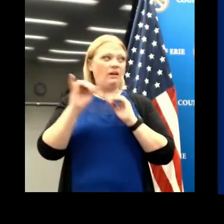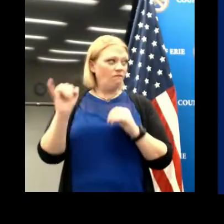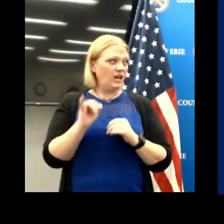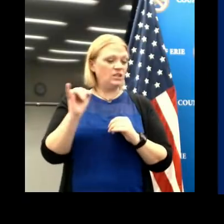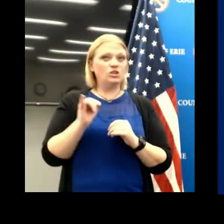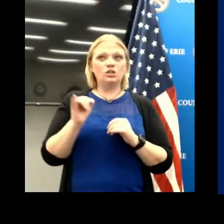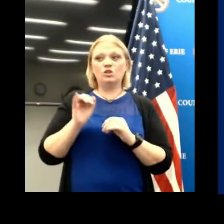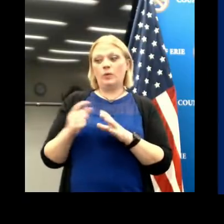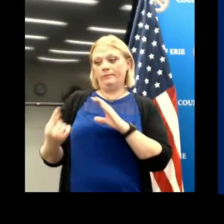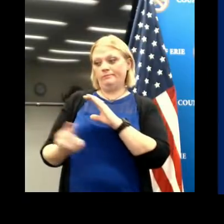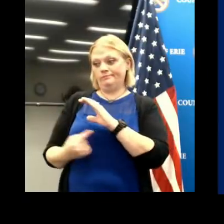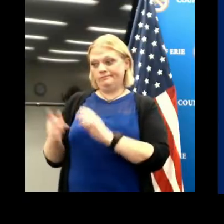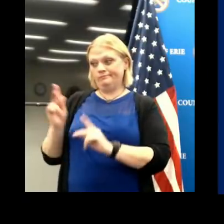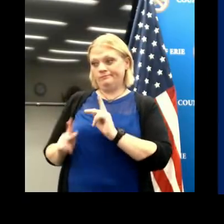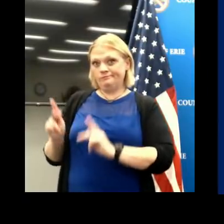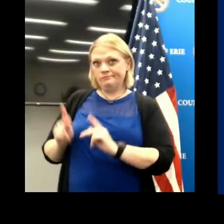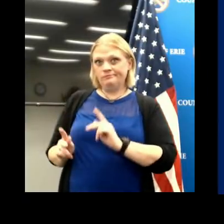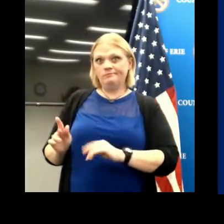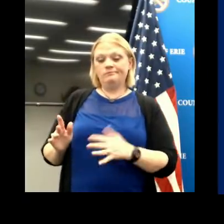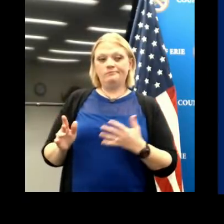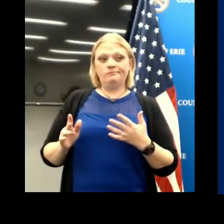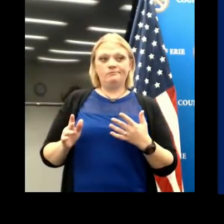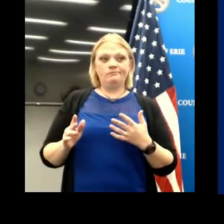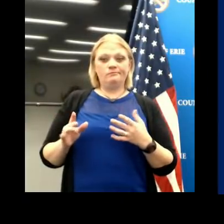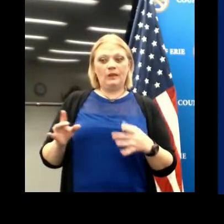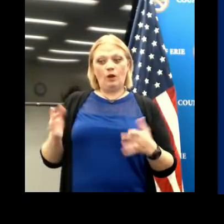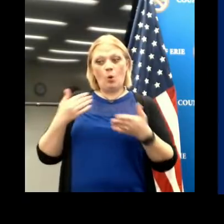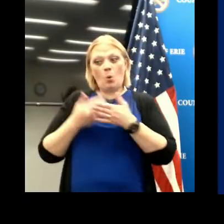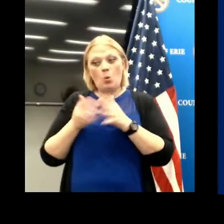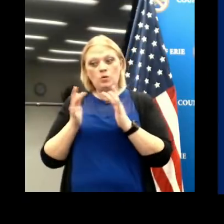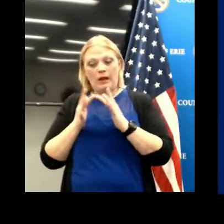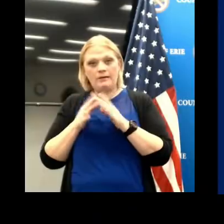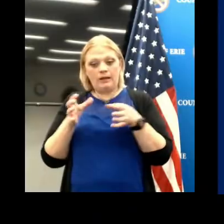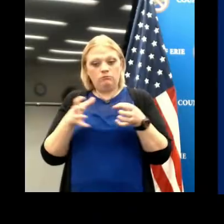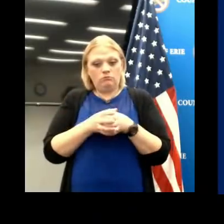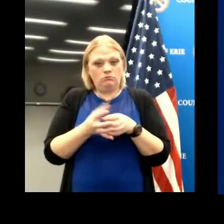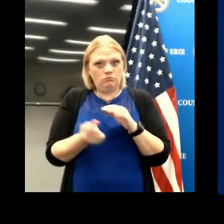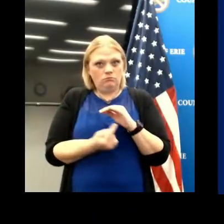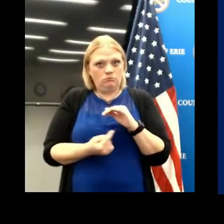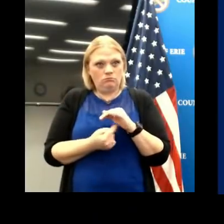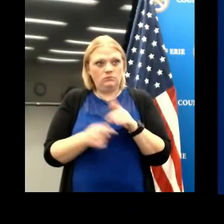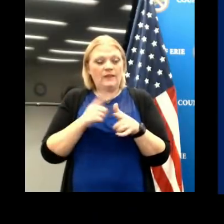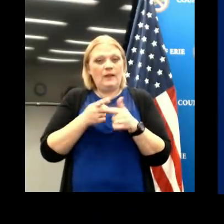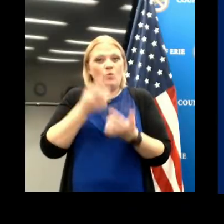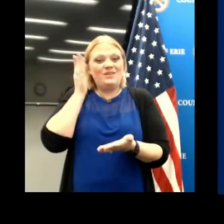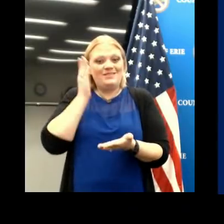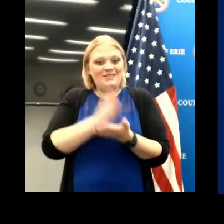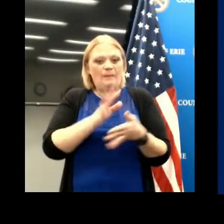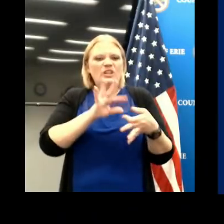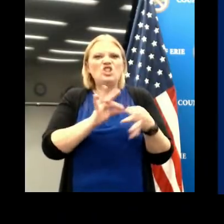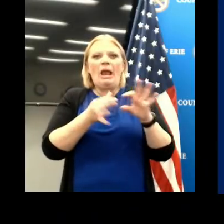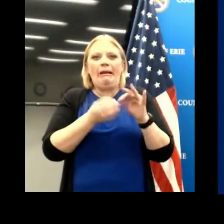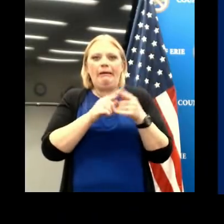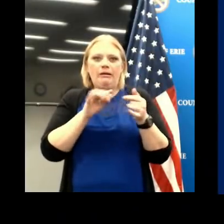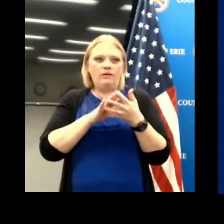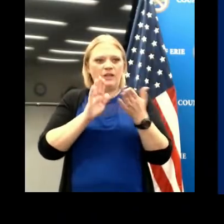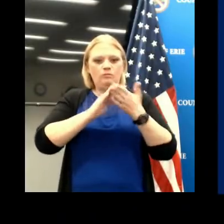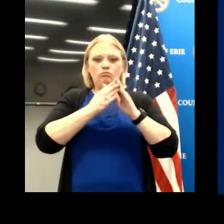in isolation who are positive, put their close contacts in quarantine, to break the chain of community